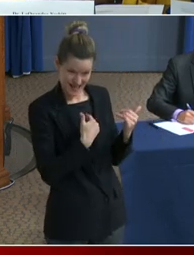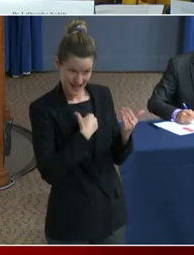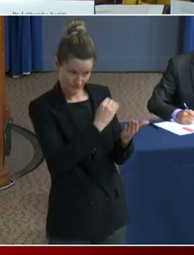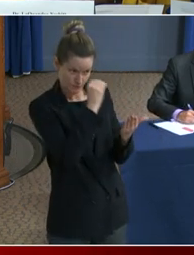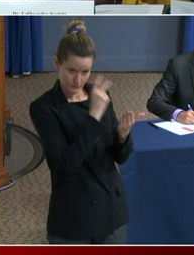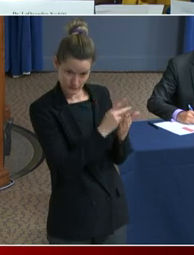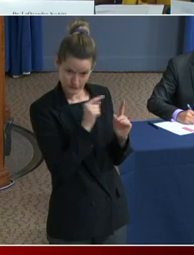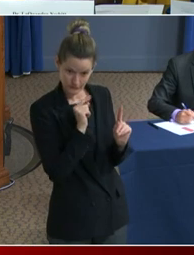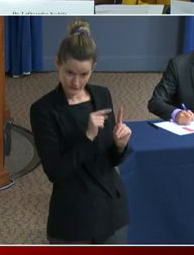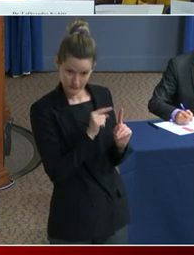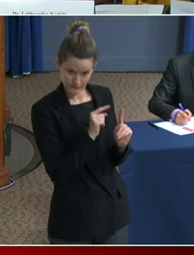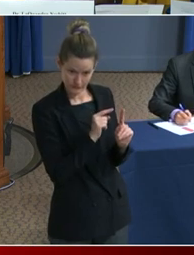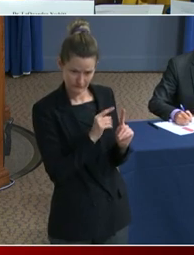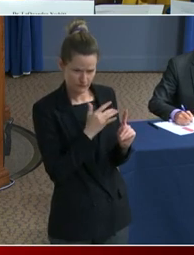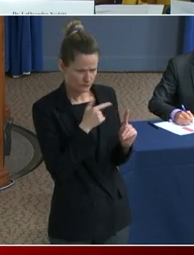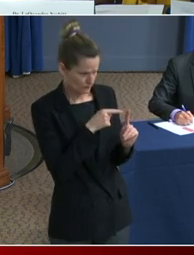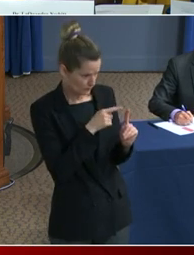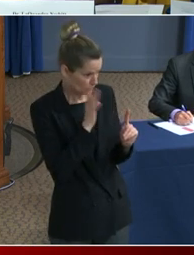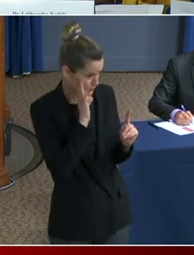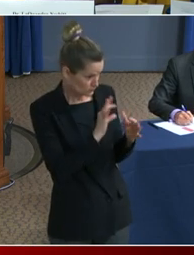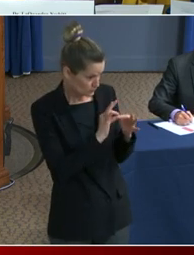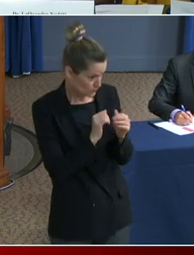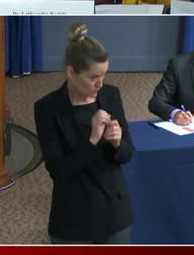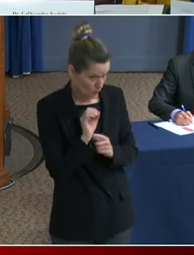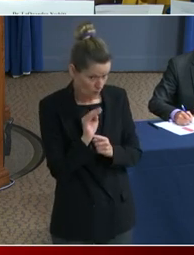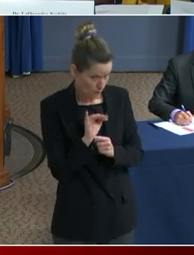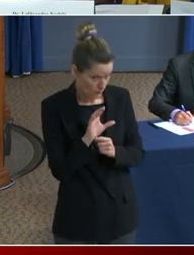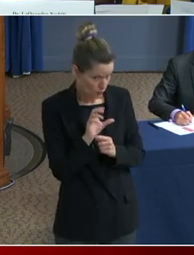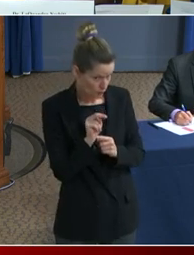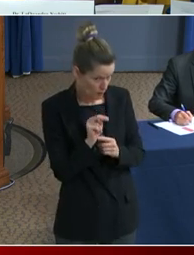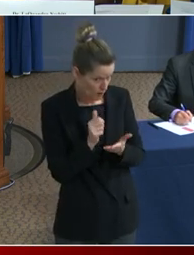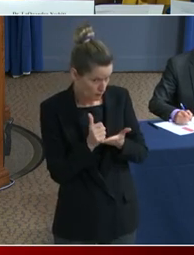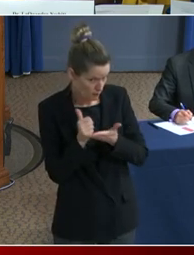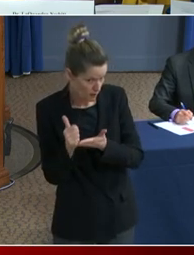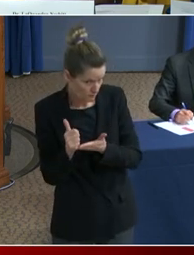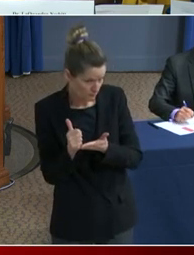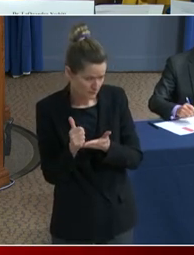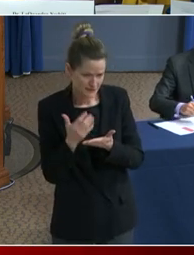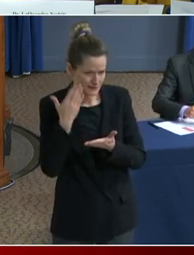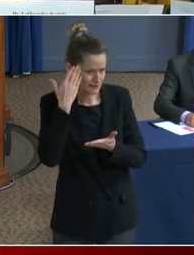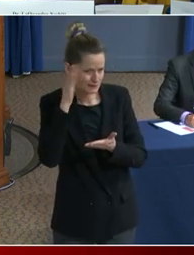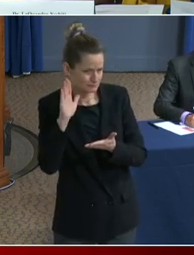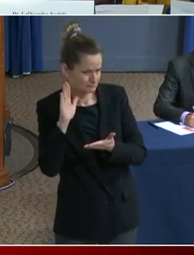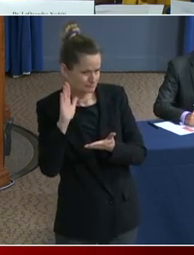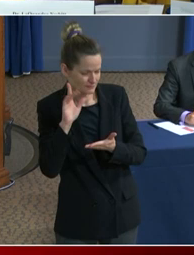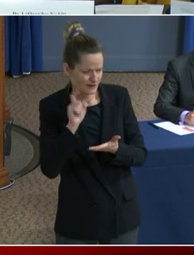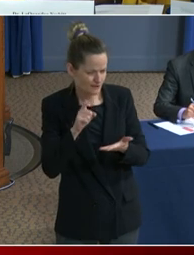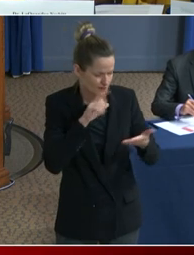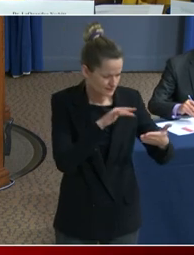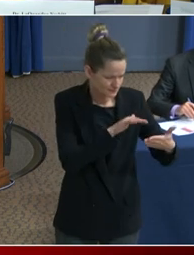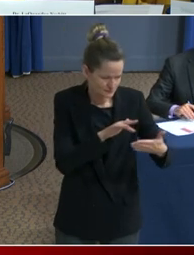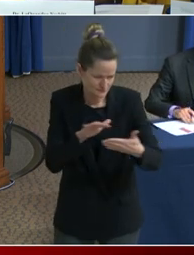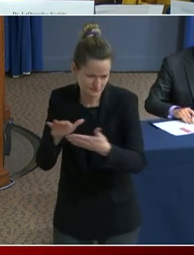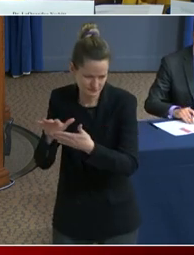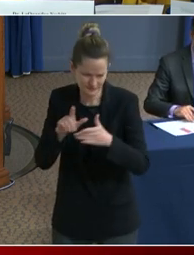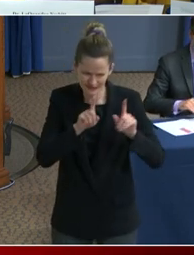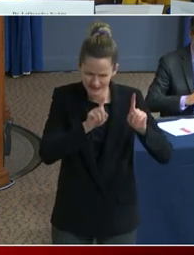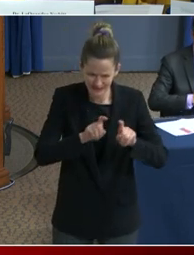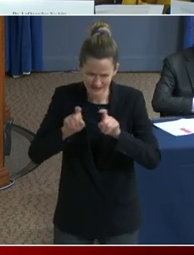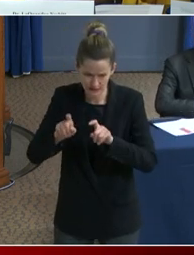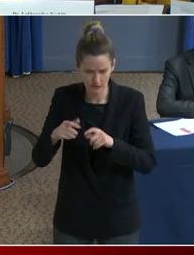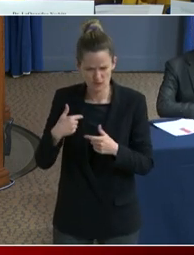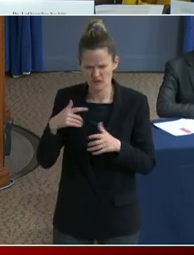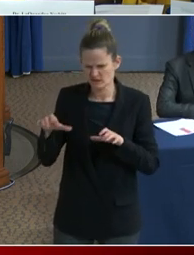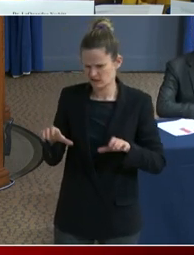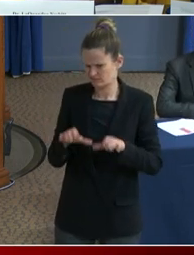and worldwide will remain effective against the Omicron variant. We know that we have done a remarkable job here in the District